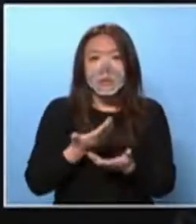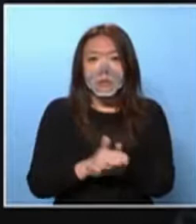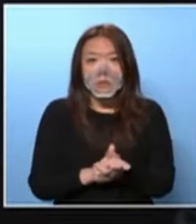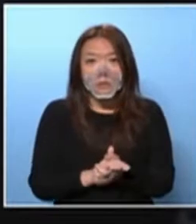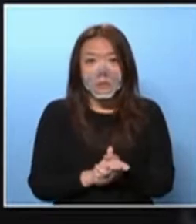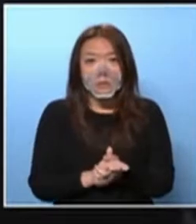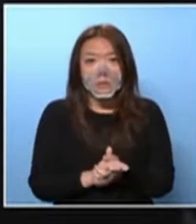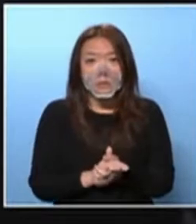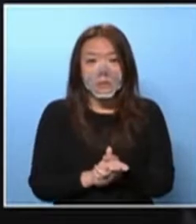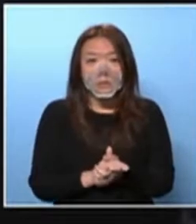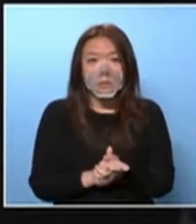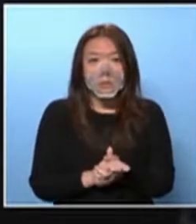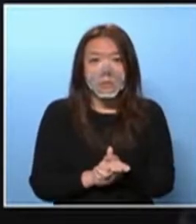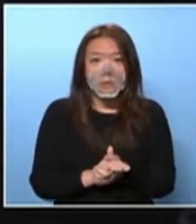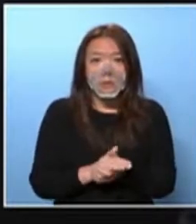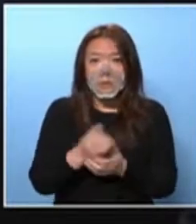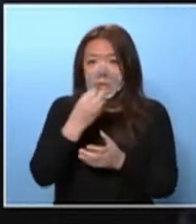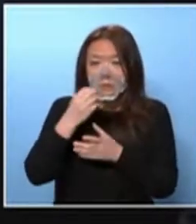Financial Secretary,